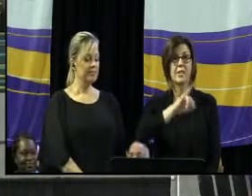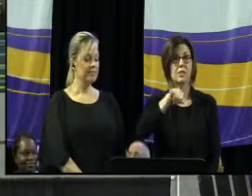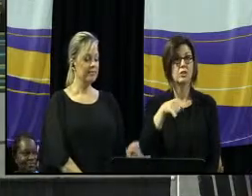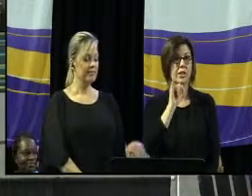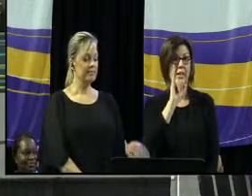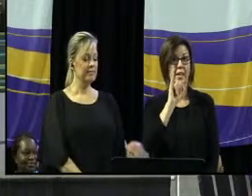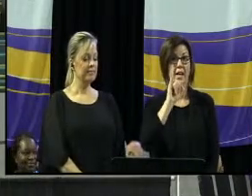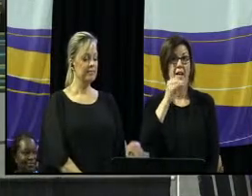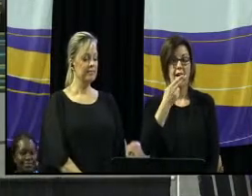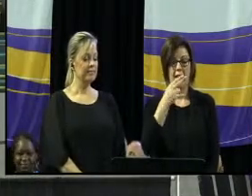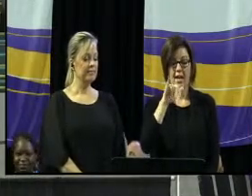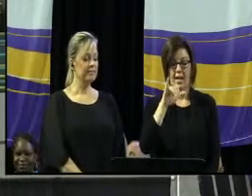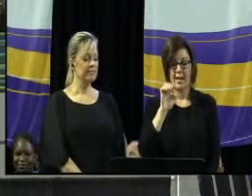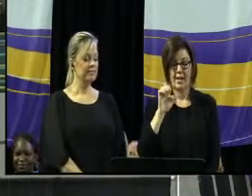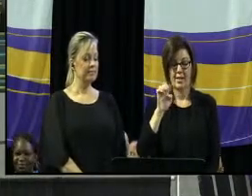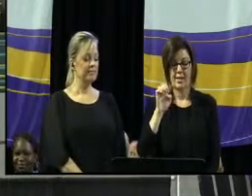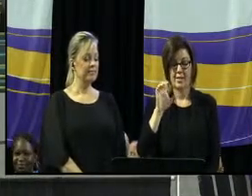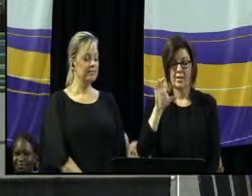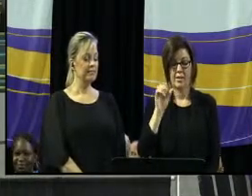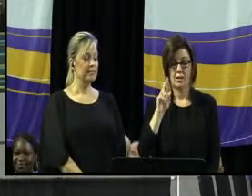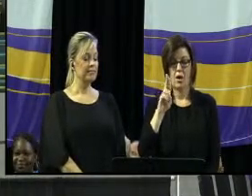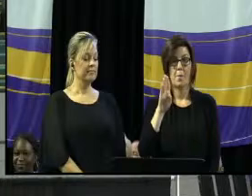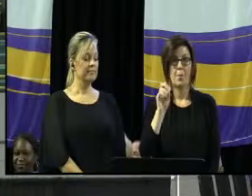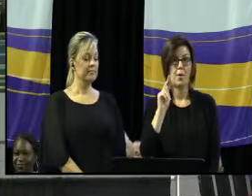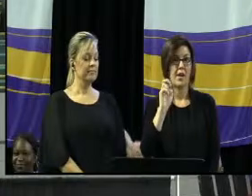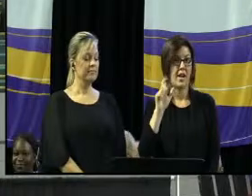Jihai Shane Lakoto Carbonell.